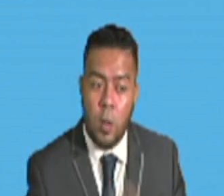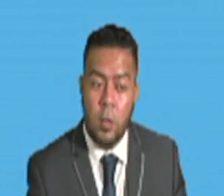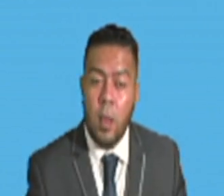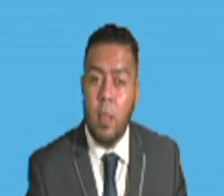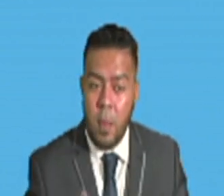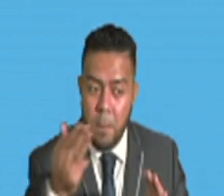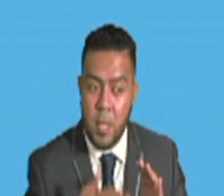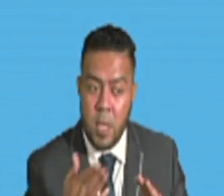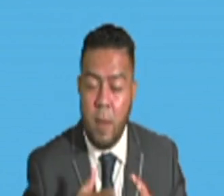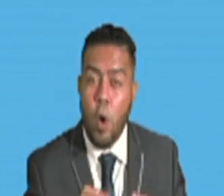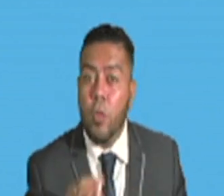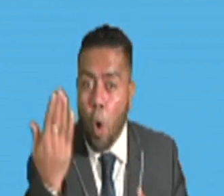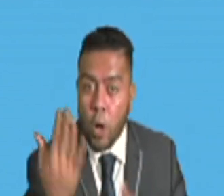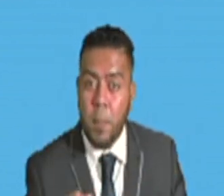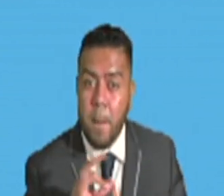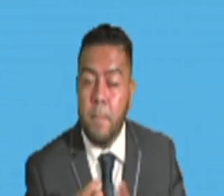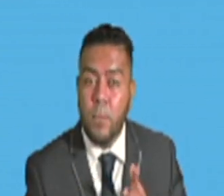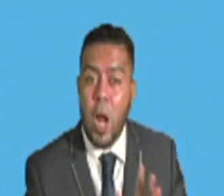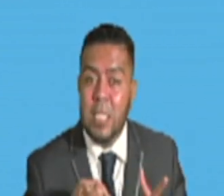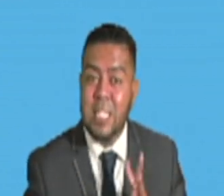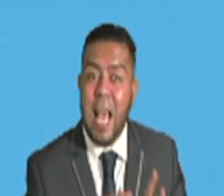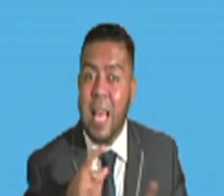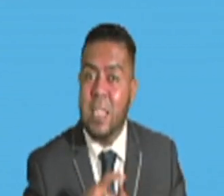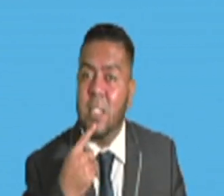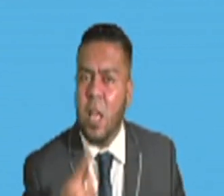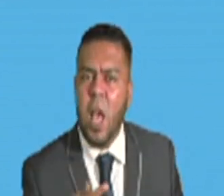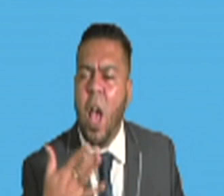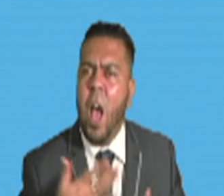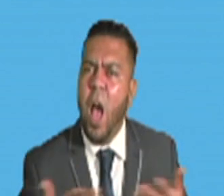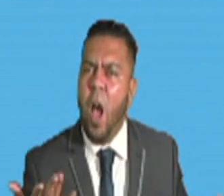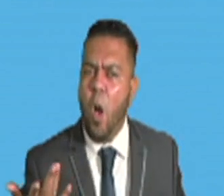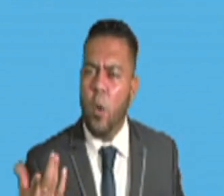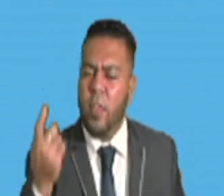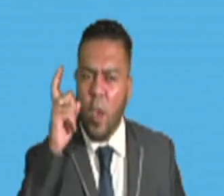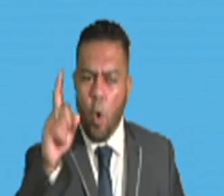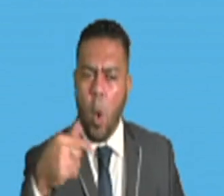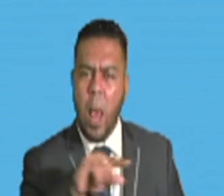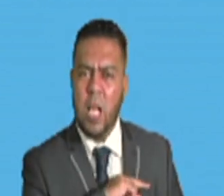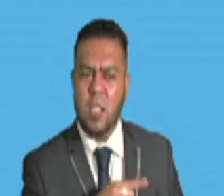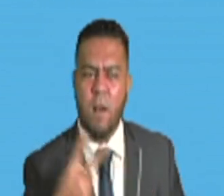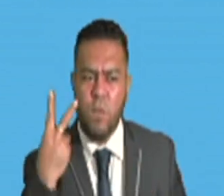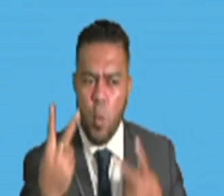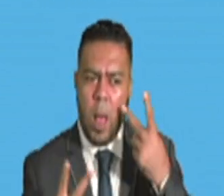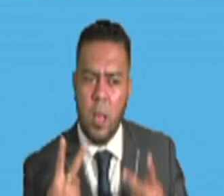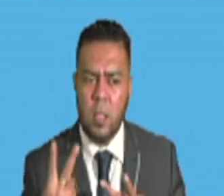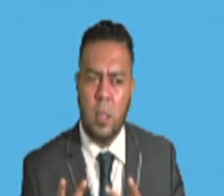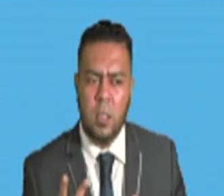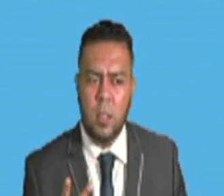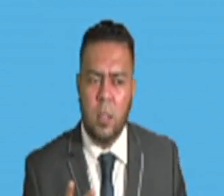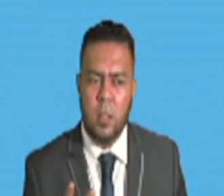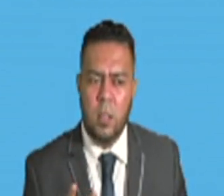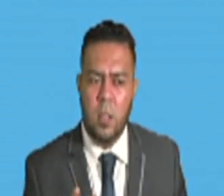it, Honourable Prasad made a statement saying, how can they call us a Bulangi party when we